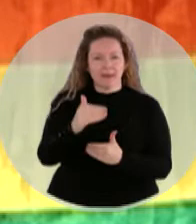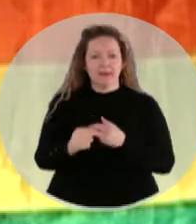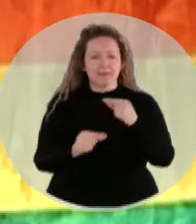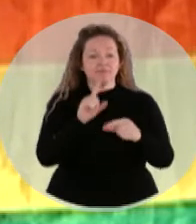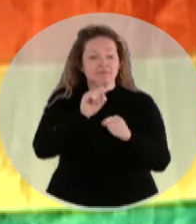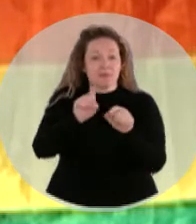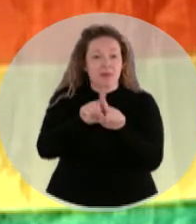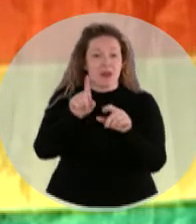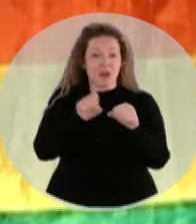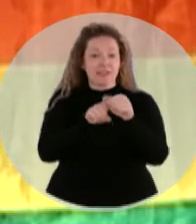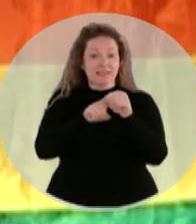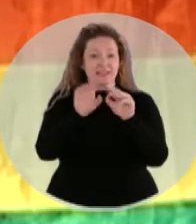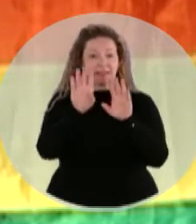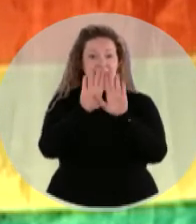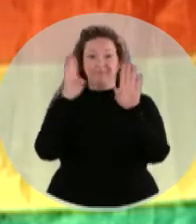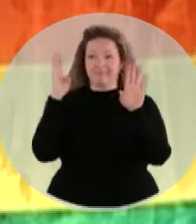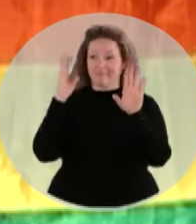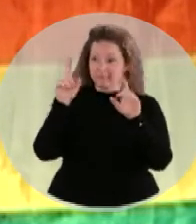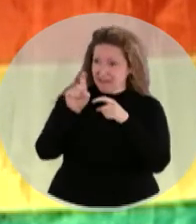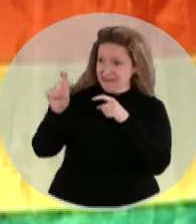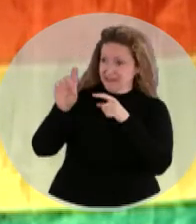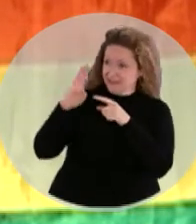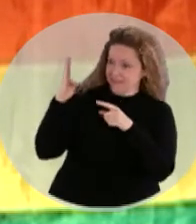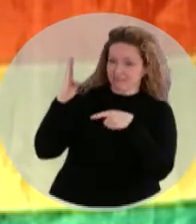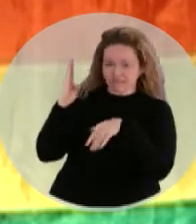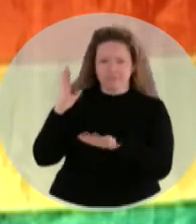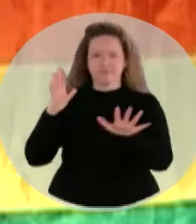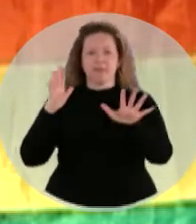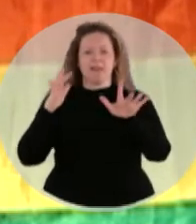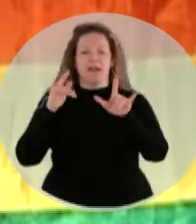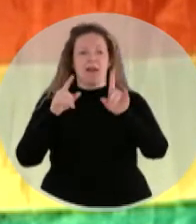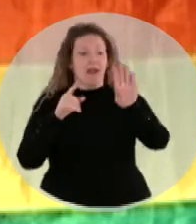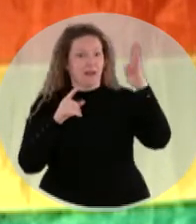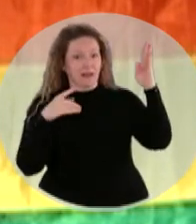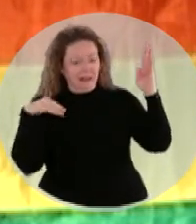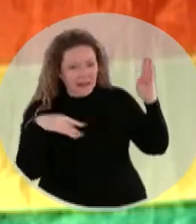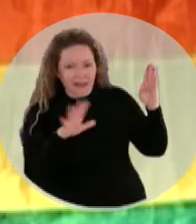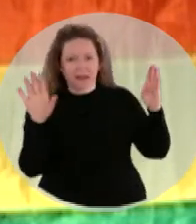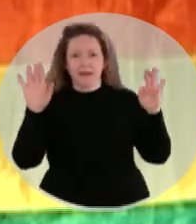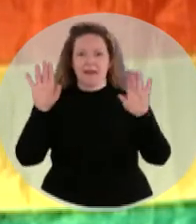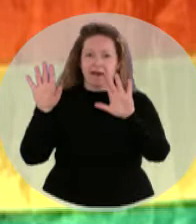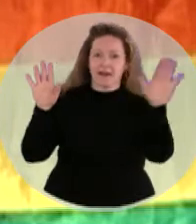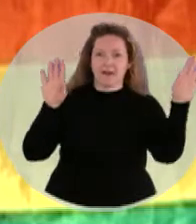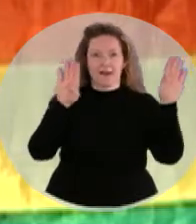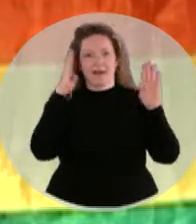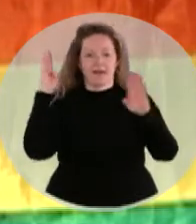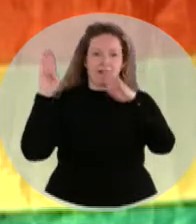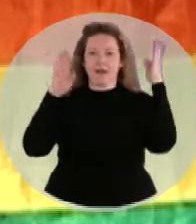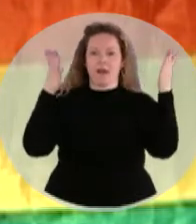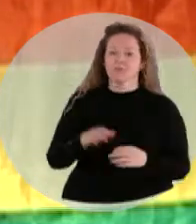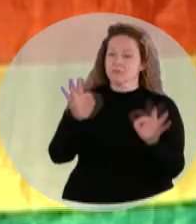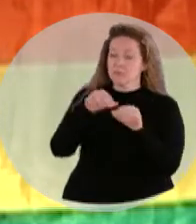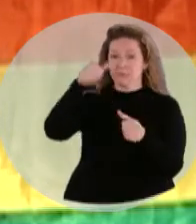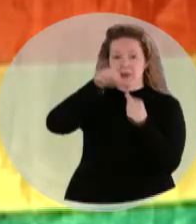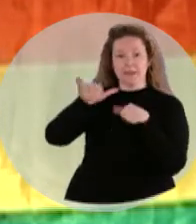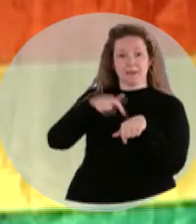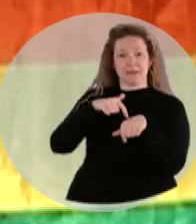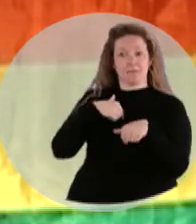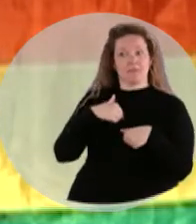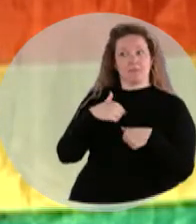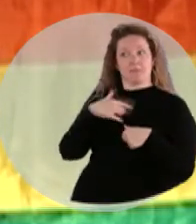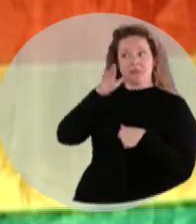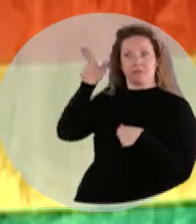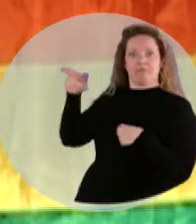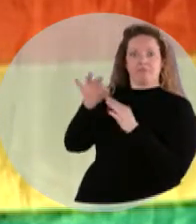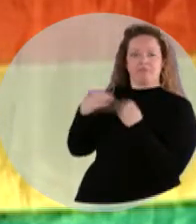a series of, it's quite literally like coming out of the closet. It's like a series of doors opening. But one thing I made it clear with